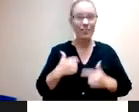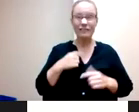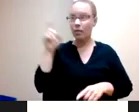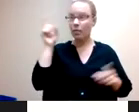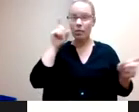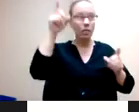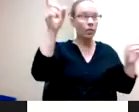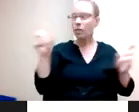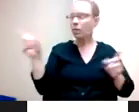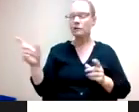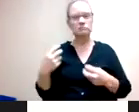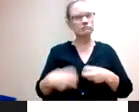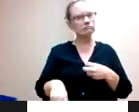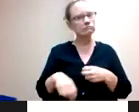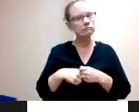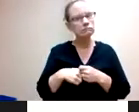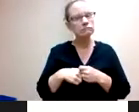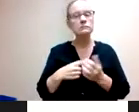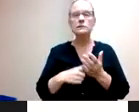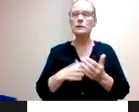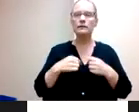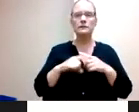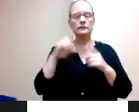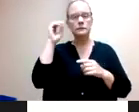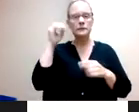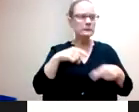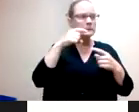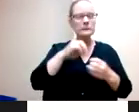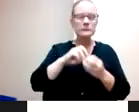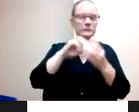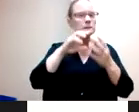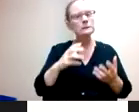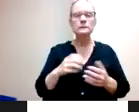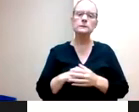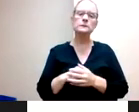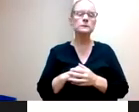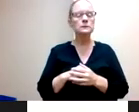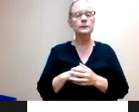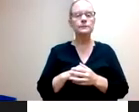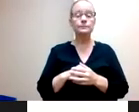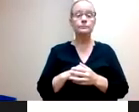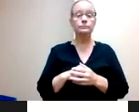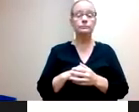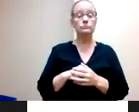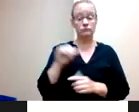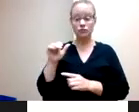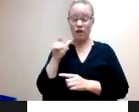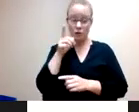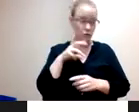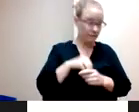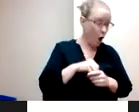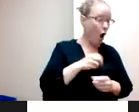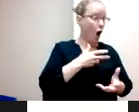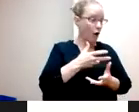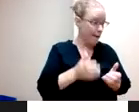may have different opinions of what happens. It does not stand different, the child who's very involved versus the